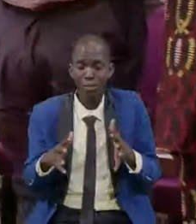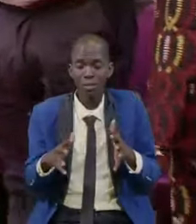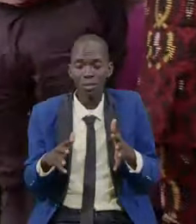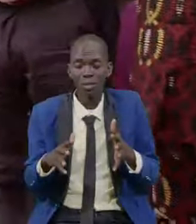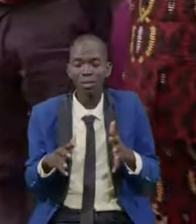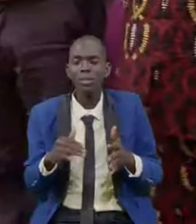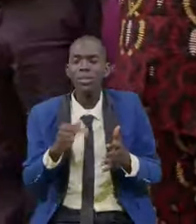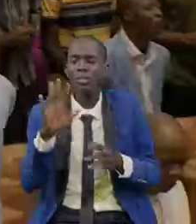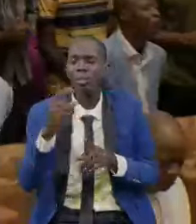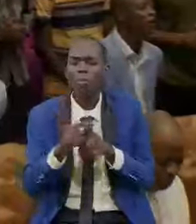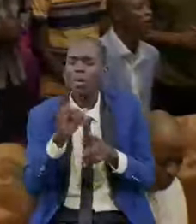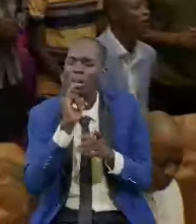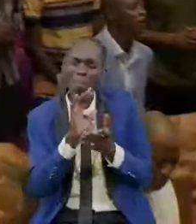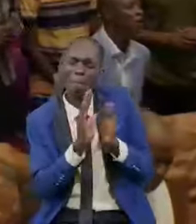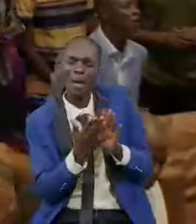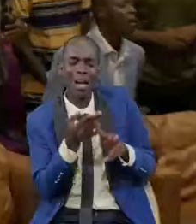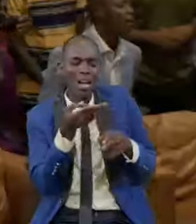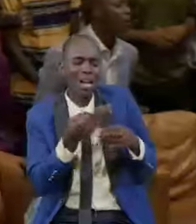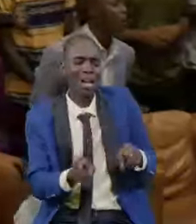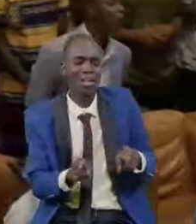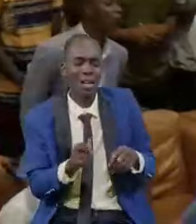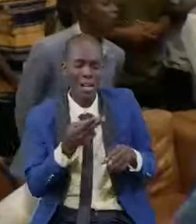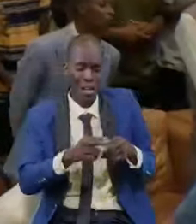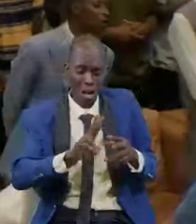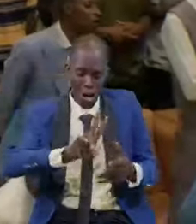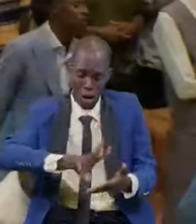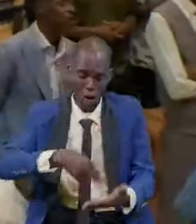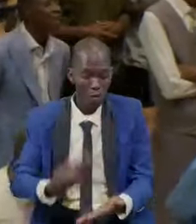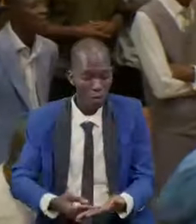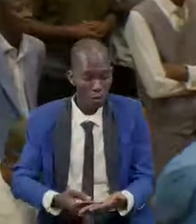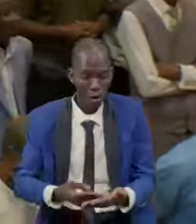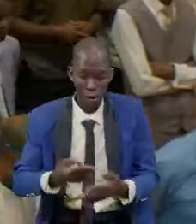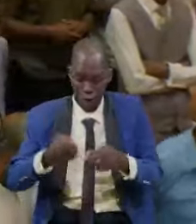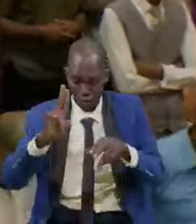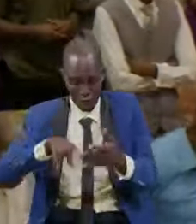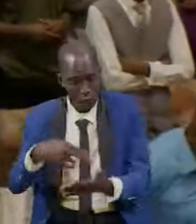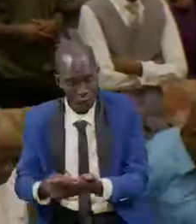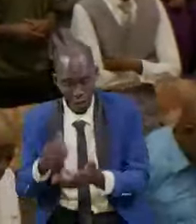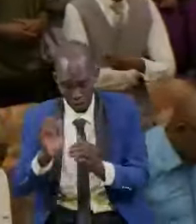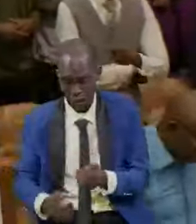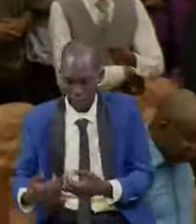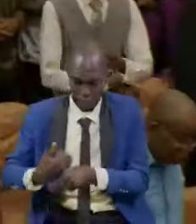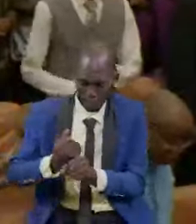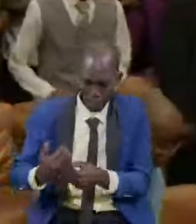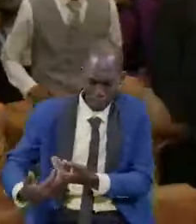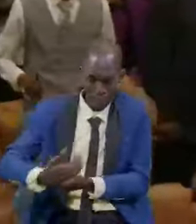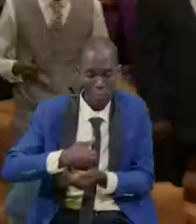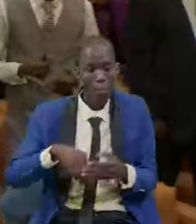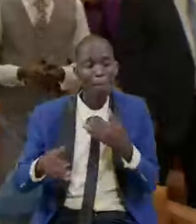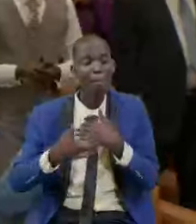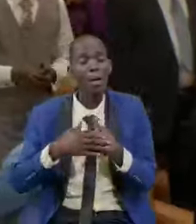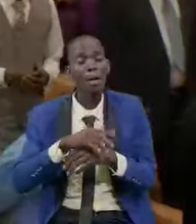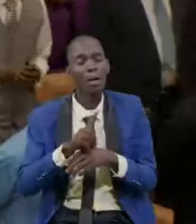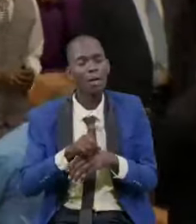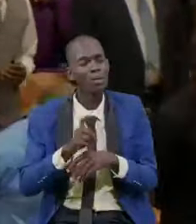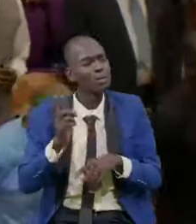like eggs, they fall. What can you do? Go to God in prayer and say, God,